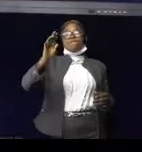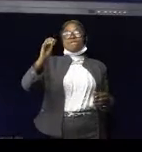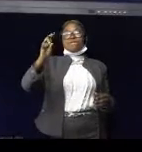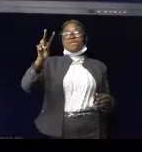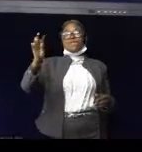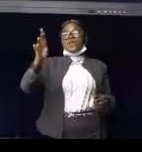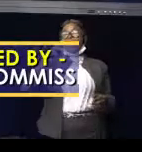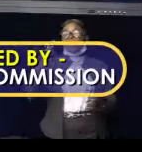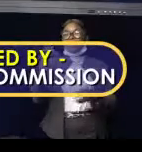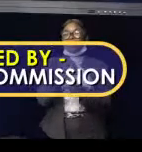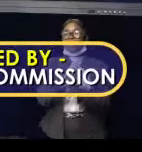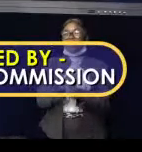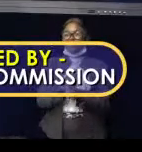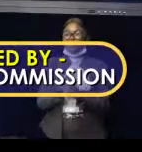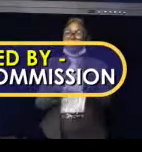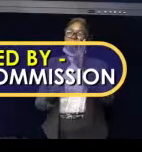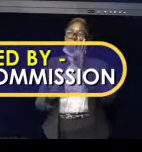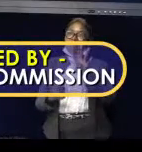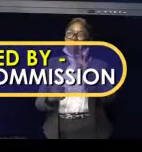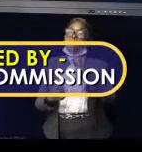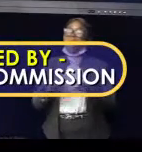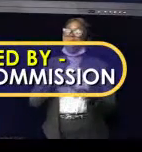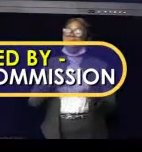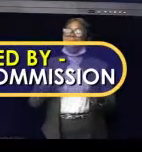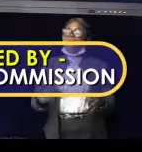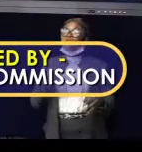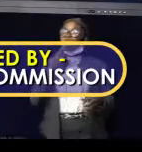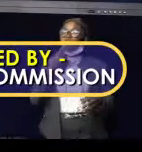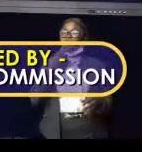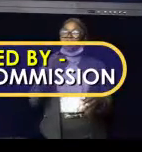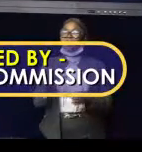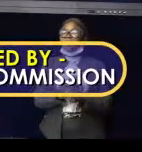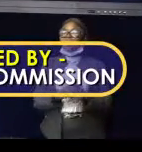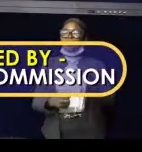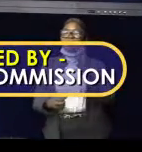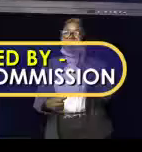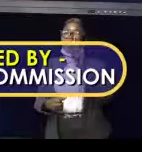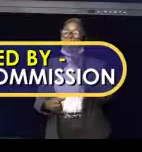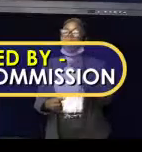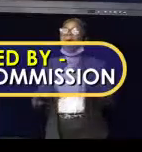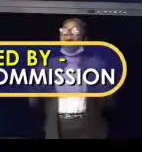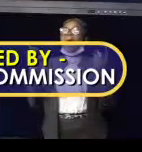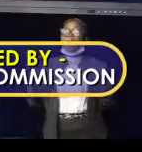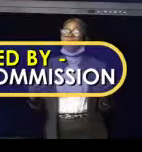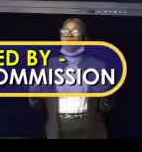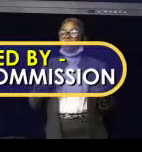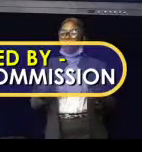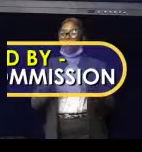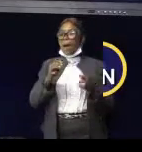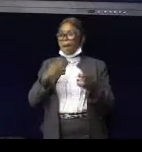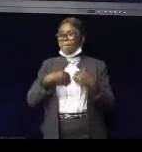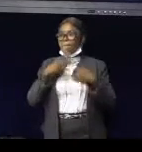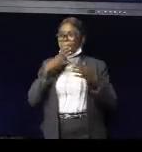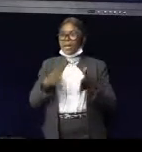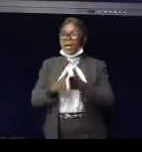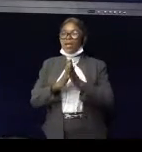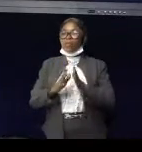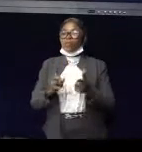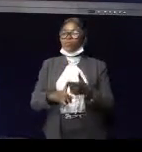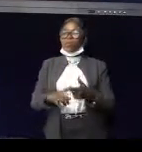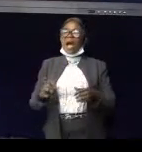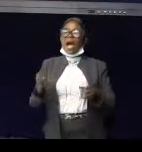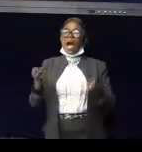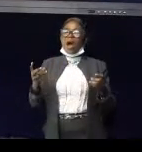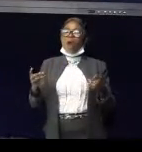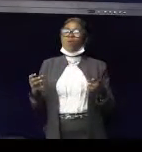takes 1 part. Then we ask ourselves, how many kilograms of sugar are we allowed to use? We have been asked to use 8 kilograms of